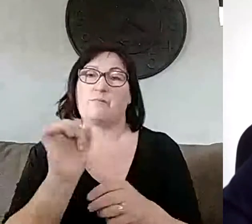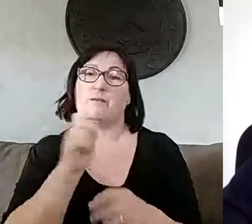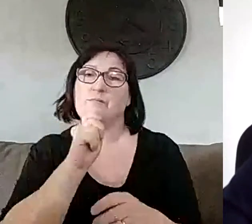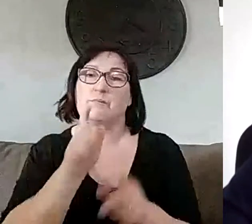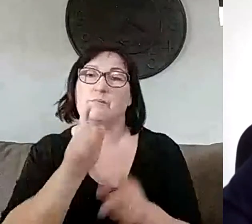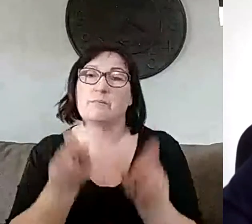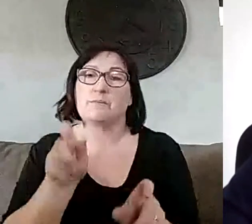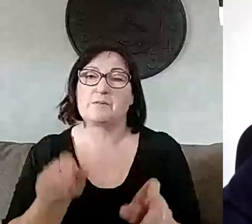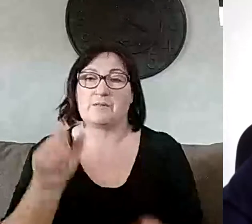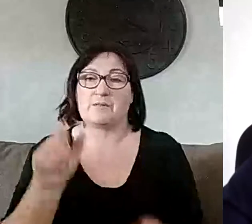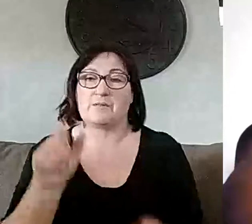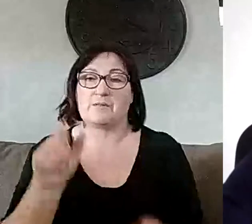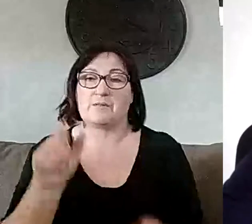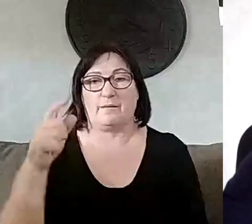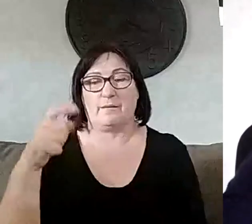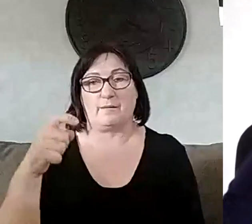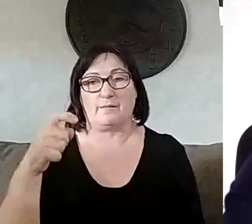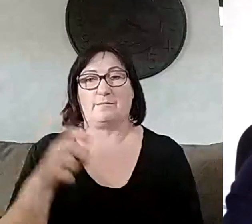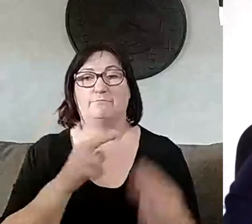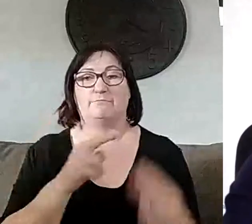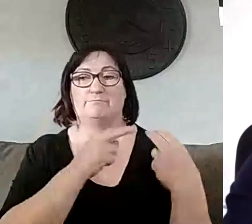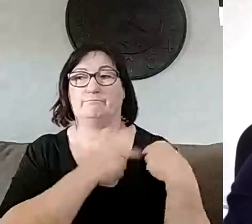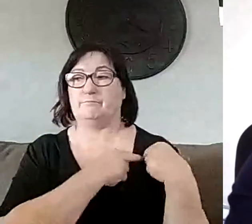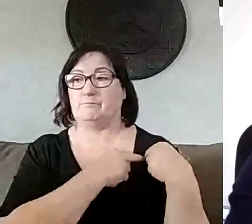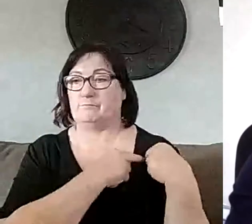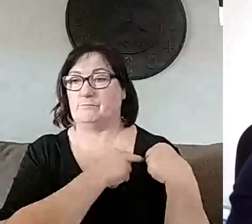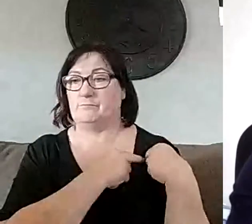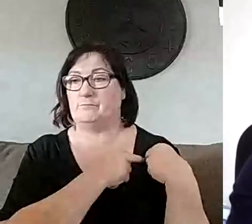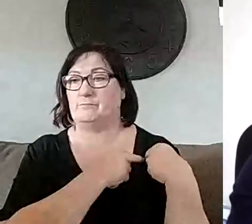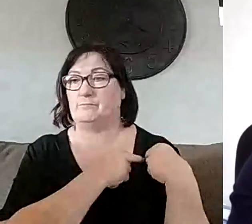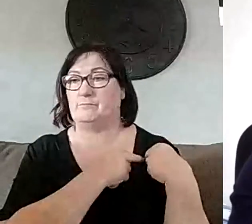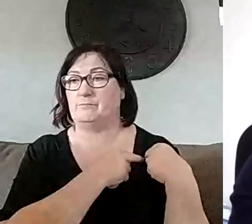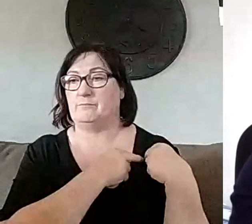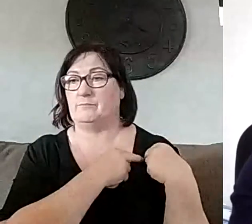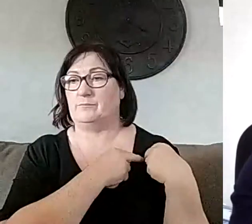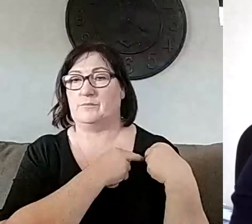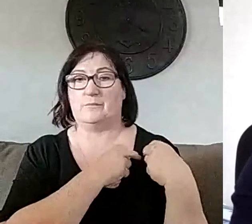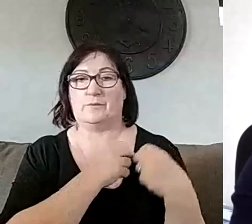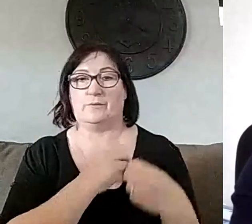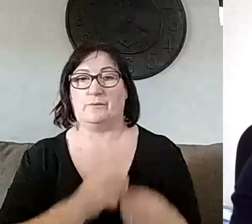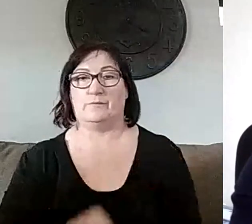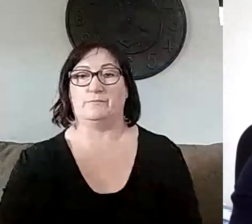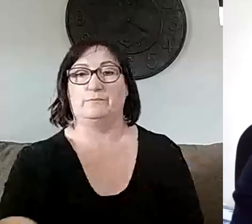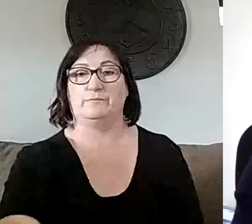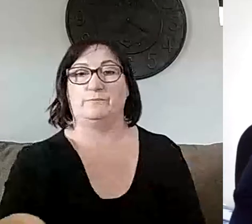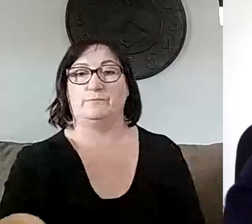available from SARS. Before the COVID-19 pandemic, our economy